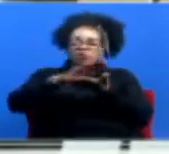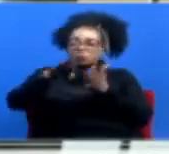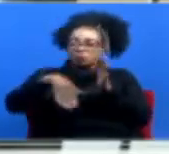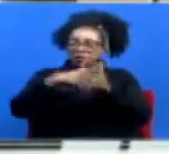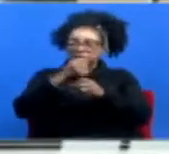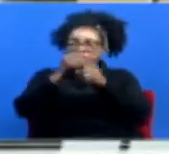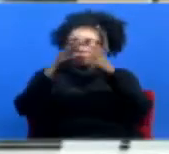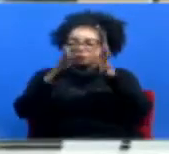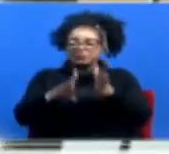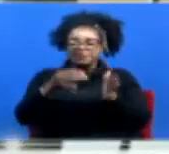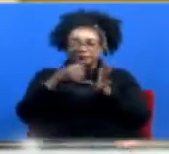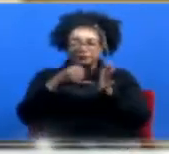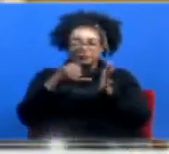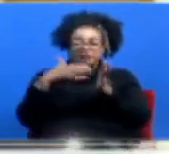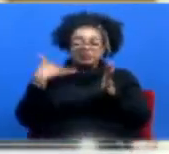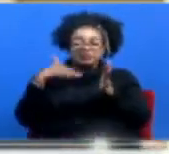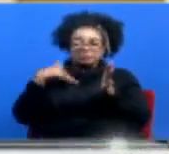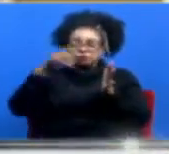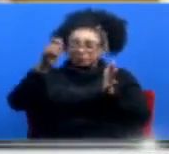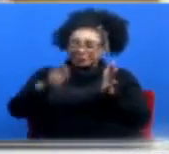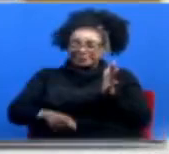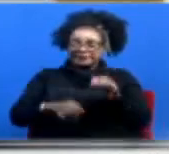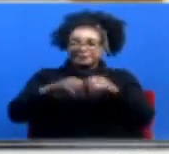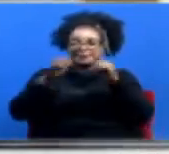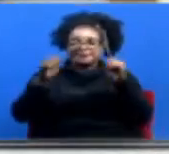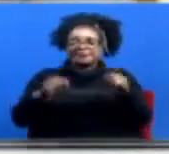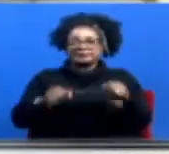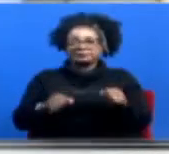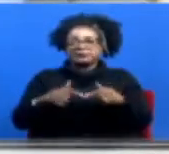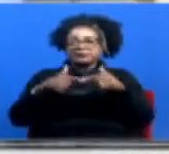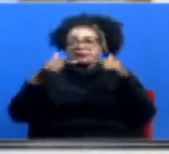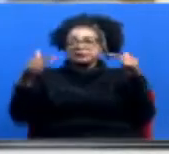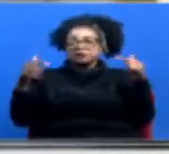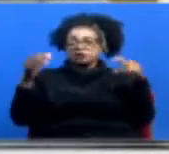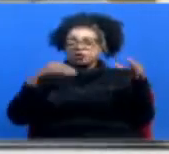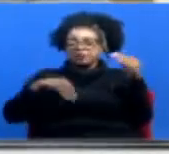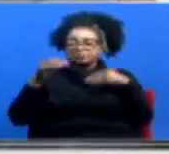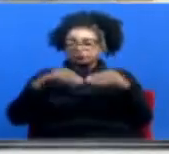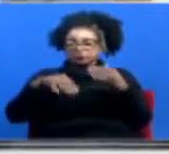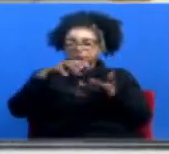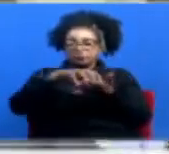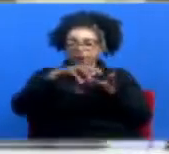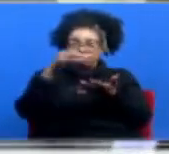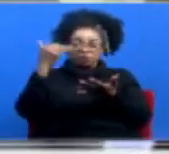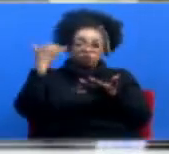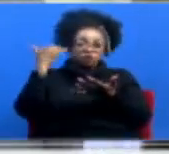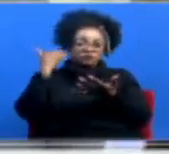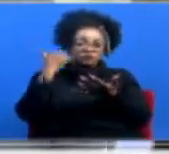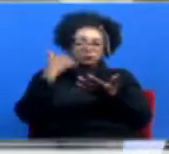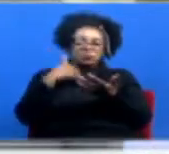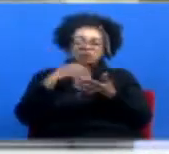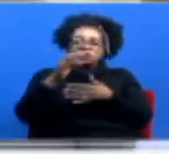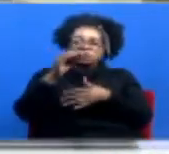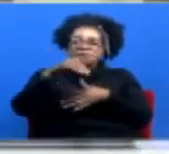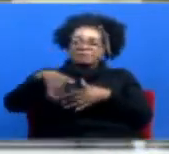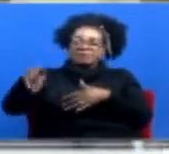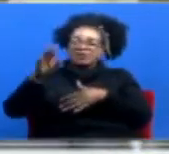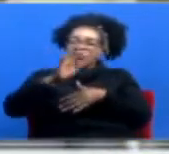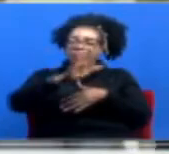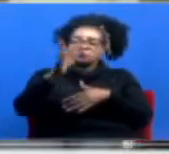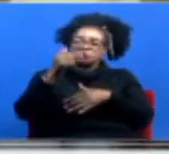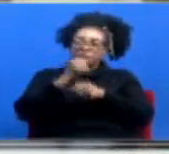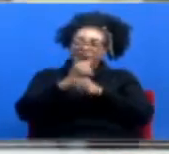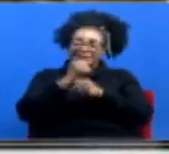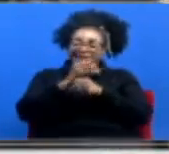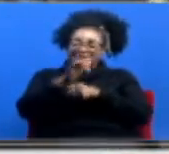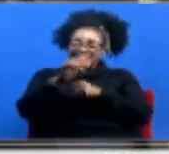the criminal justice system. The anti-corruption court now wants the ODPP and those who bungled the case to be held